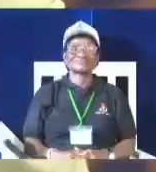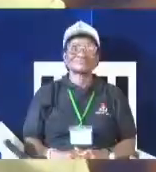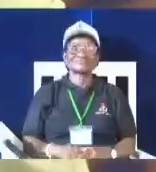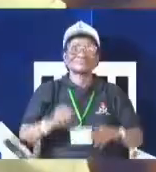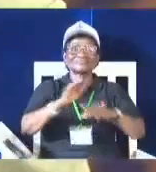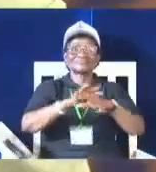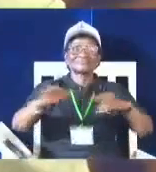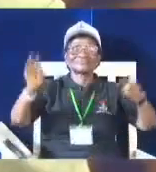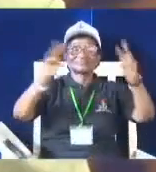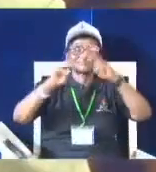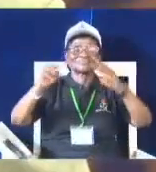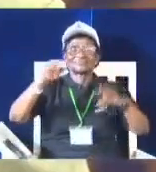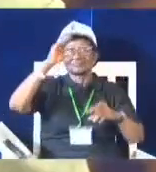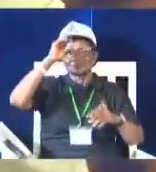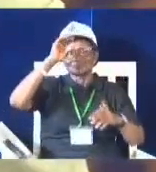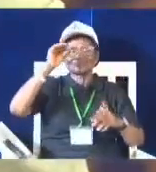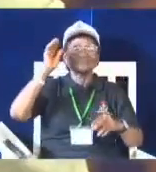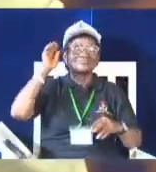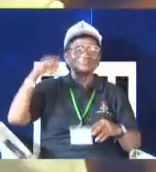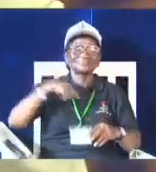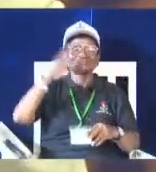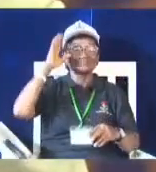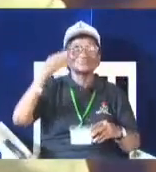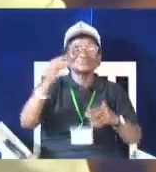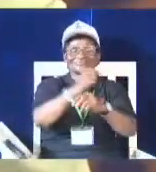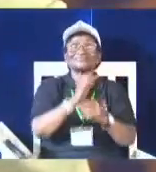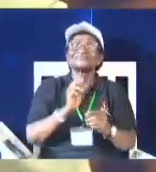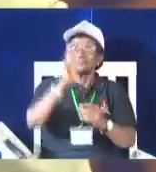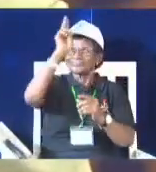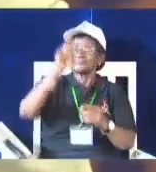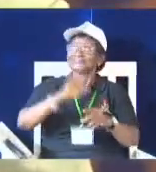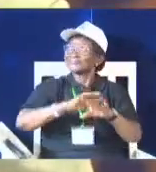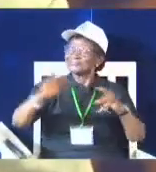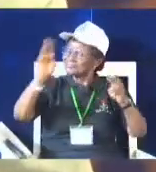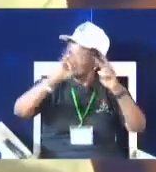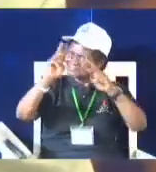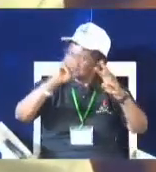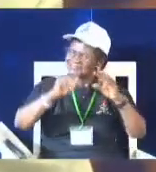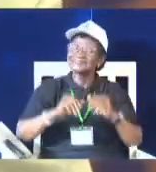Don't worry, boys, we will catch up, don't worry.